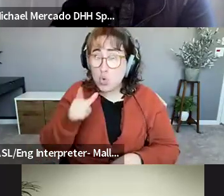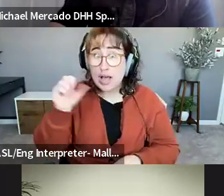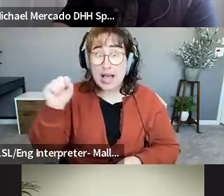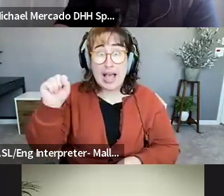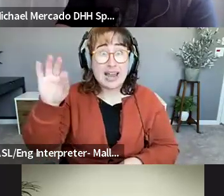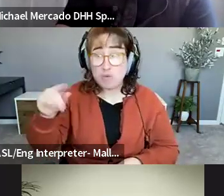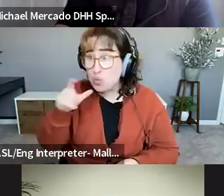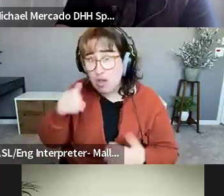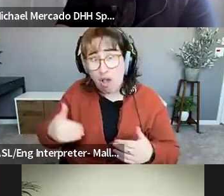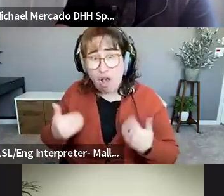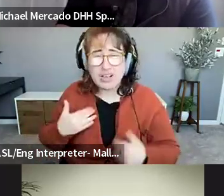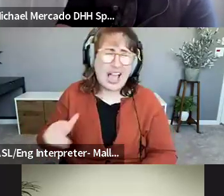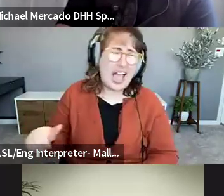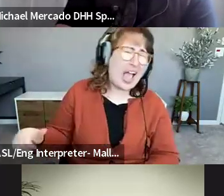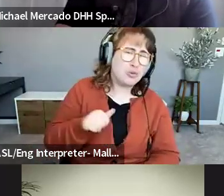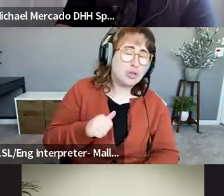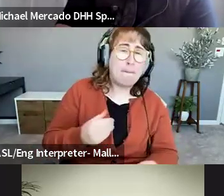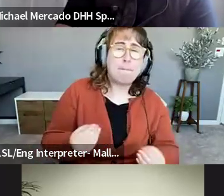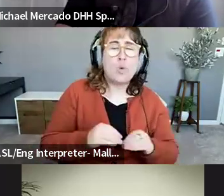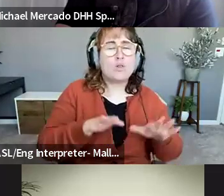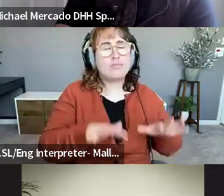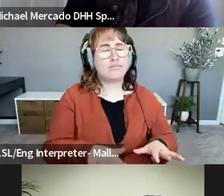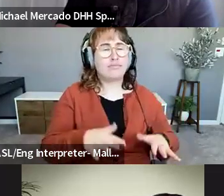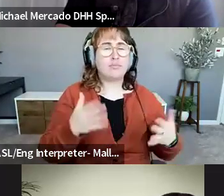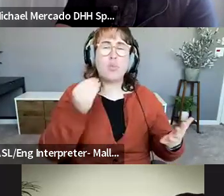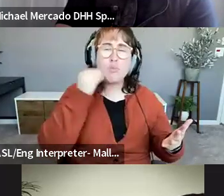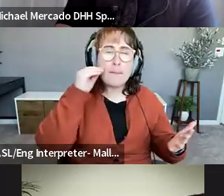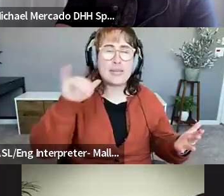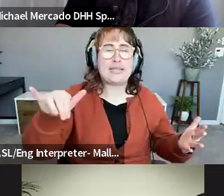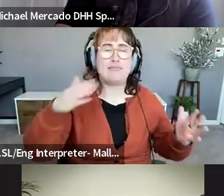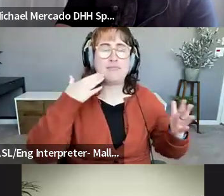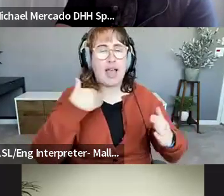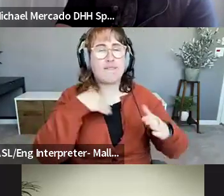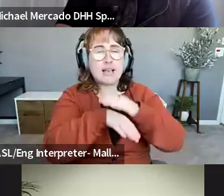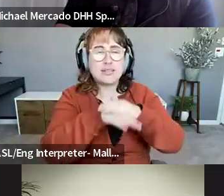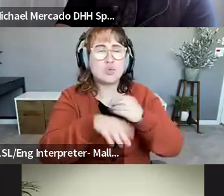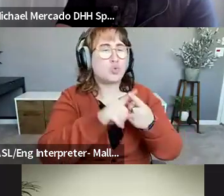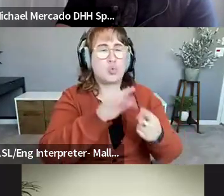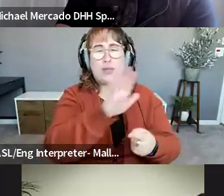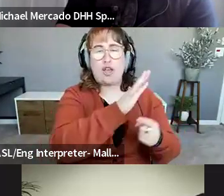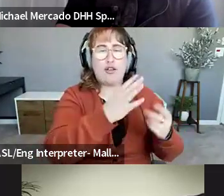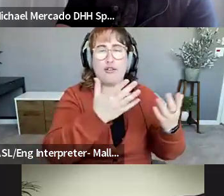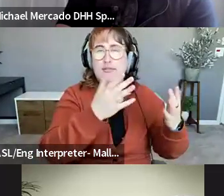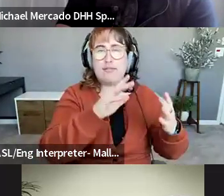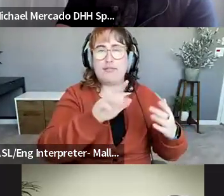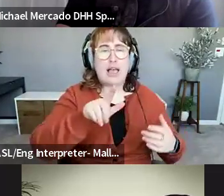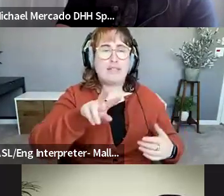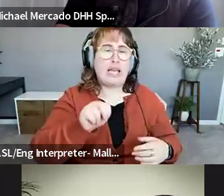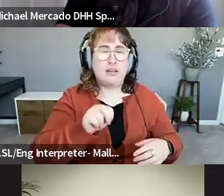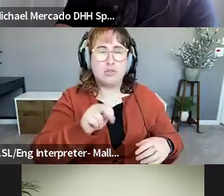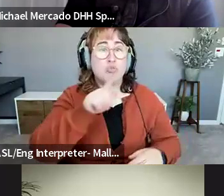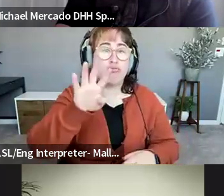skilled nursing and give them a beautiful home-like environment where they have access to their RN or the LVN, right? 24/7.